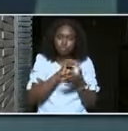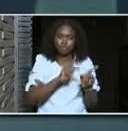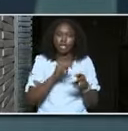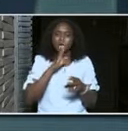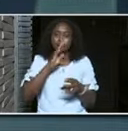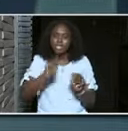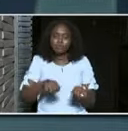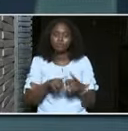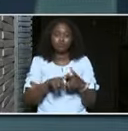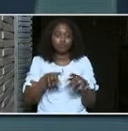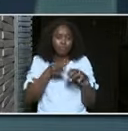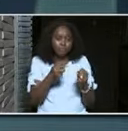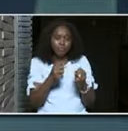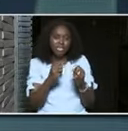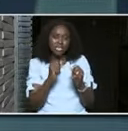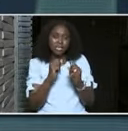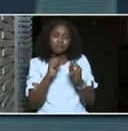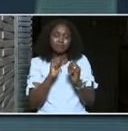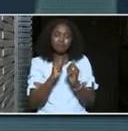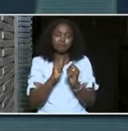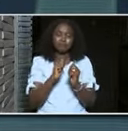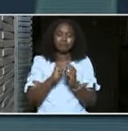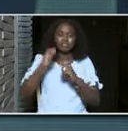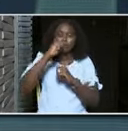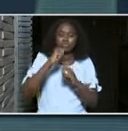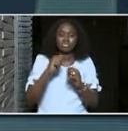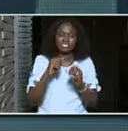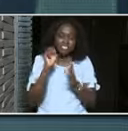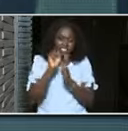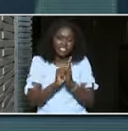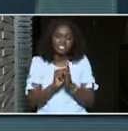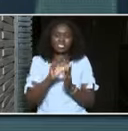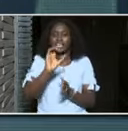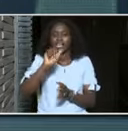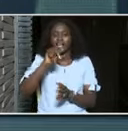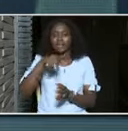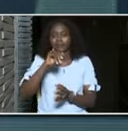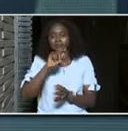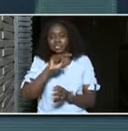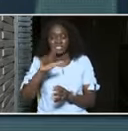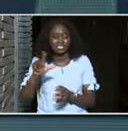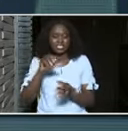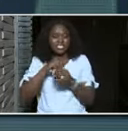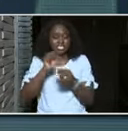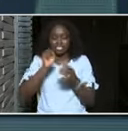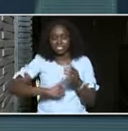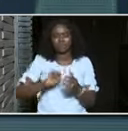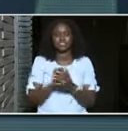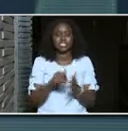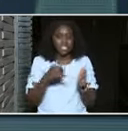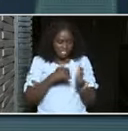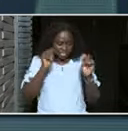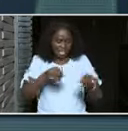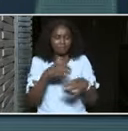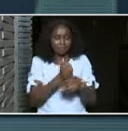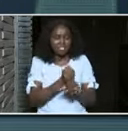the state capitals in the South and reach those categories of voters. That would be something that would I can